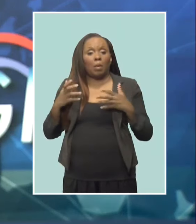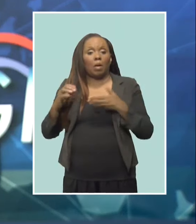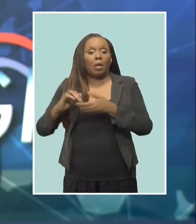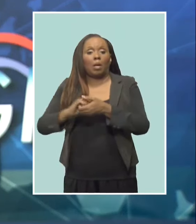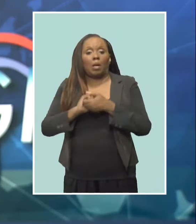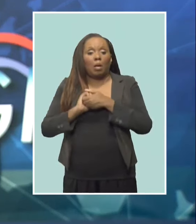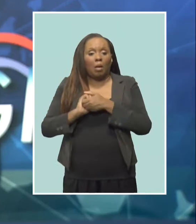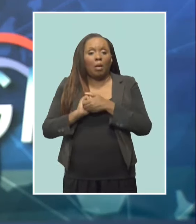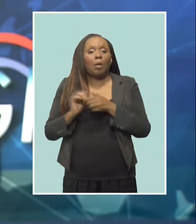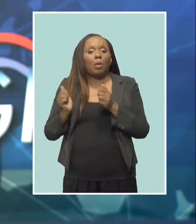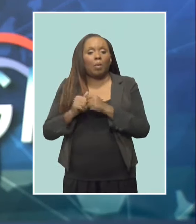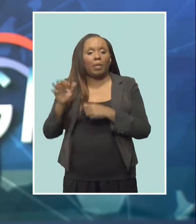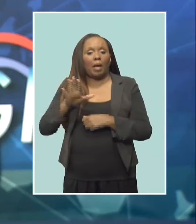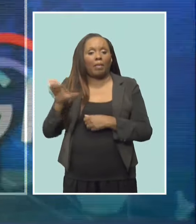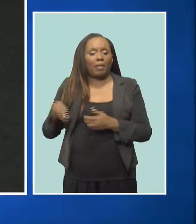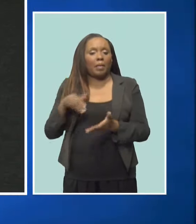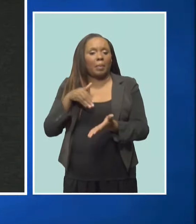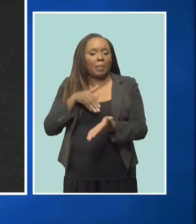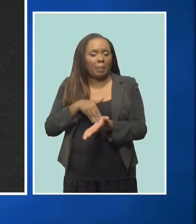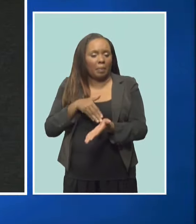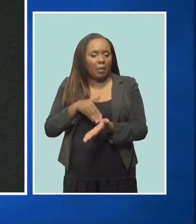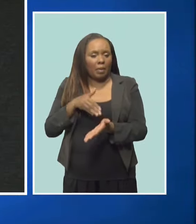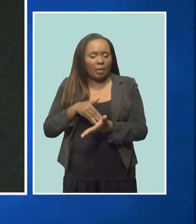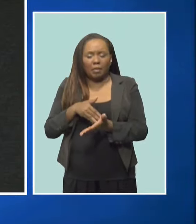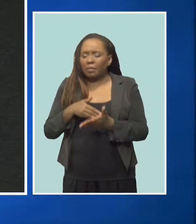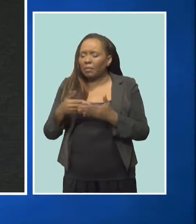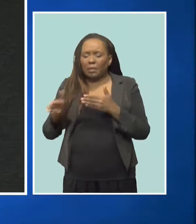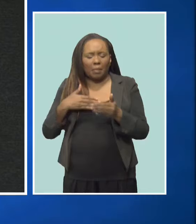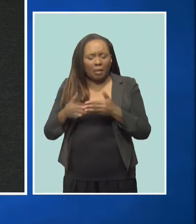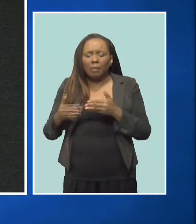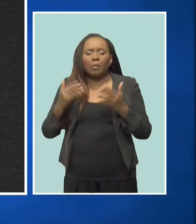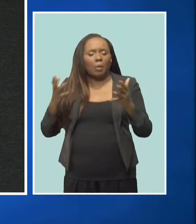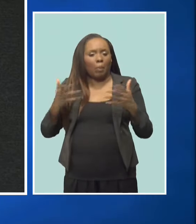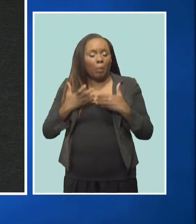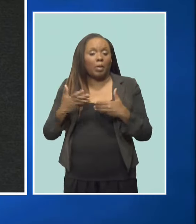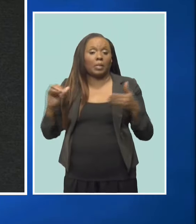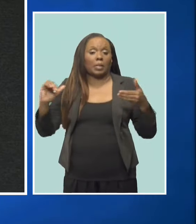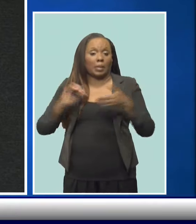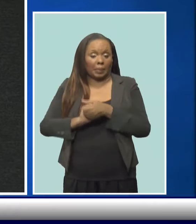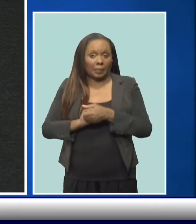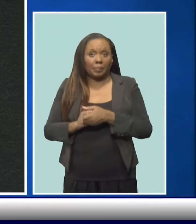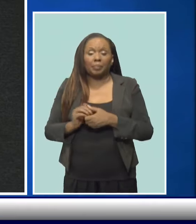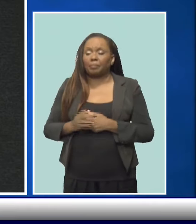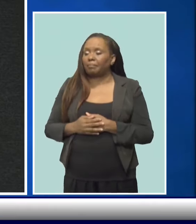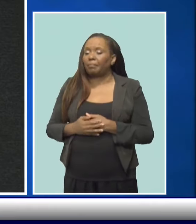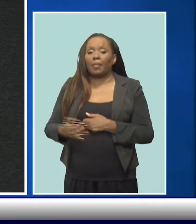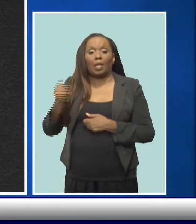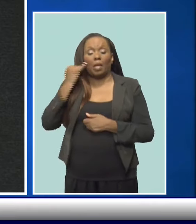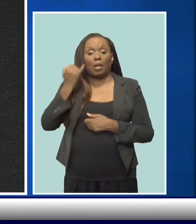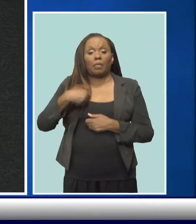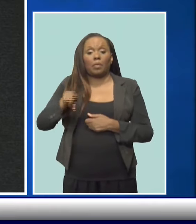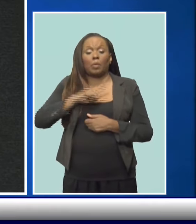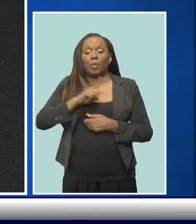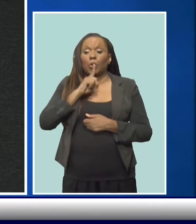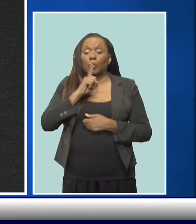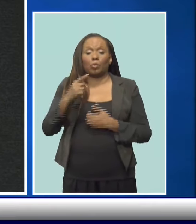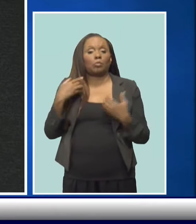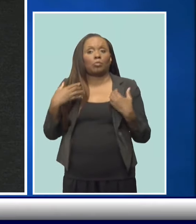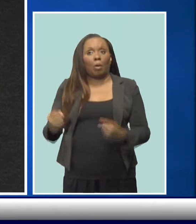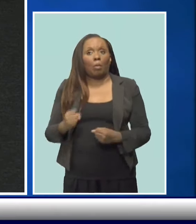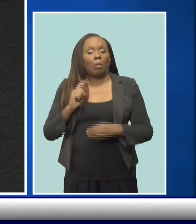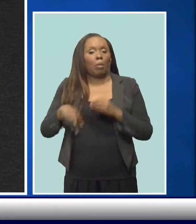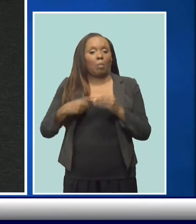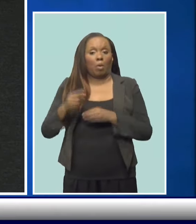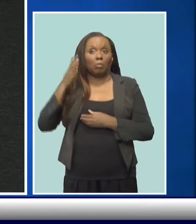at all cost. The reality is that if we remain resolute in where we need to go, and if